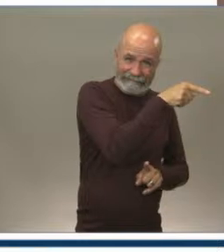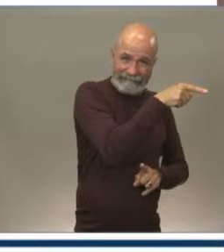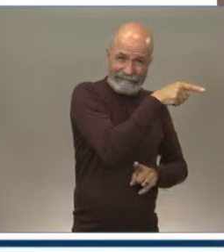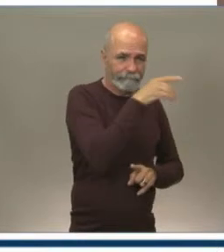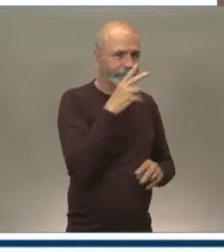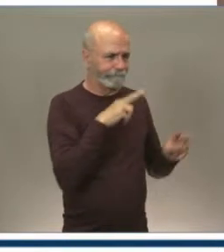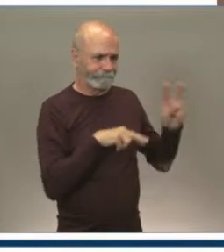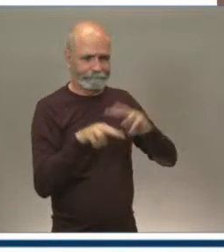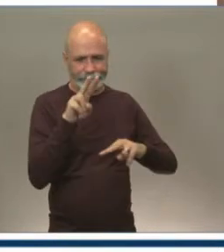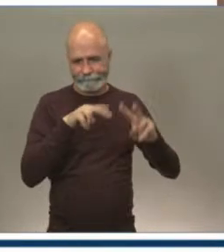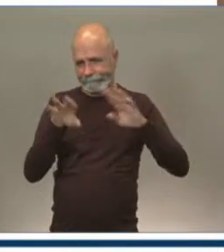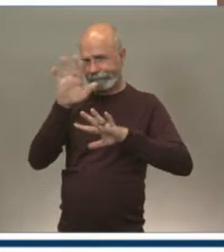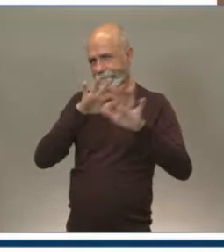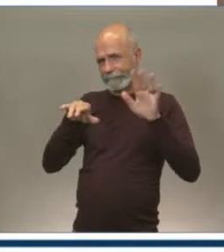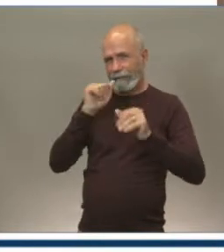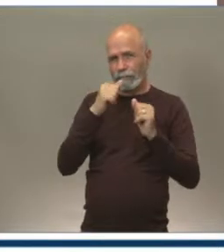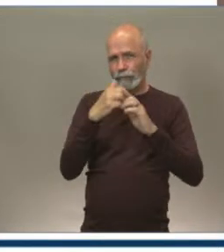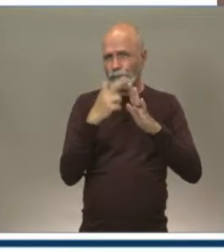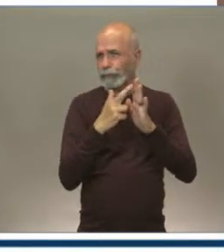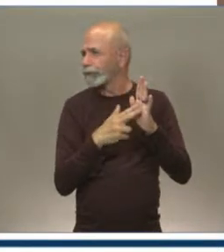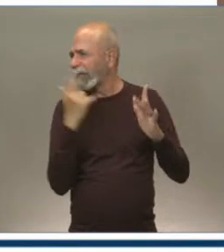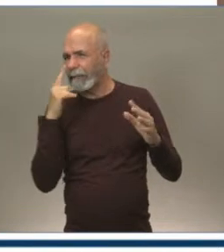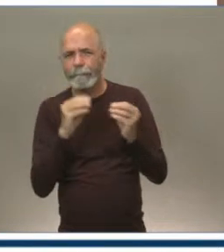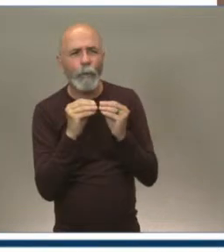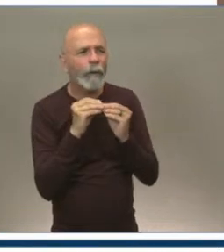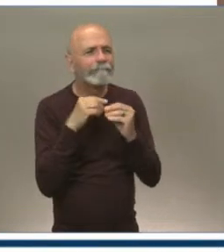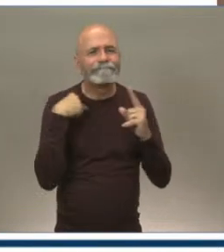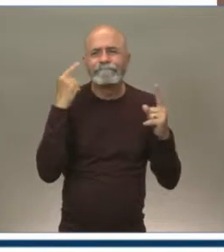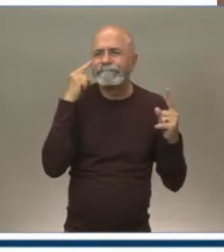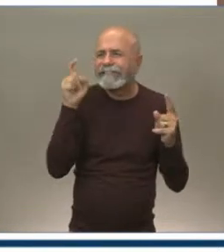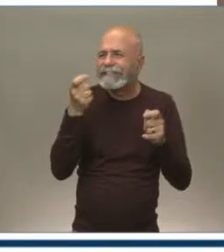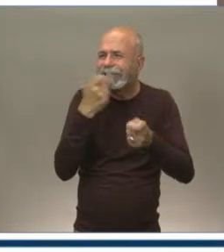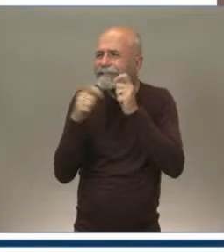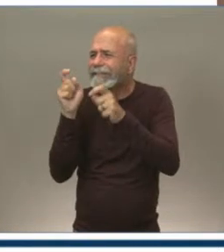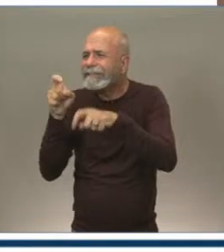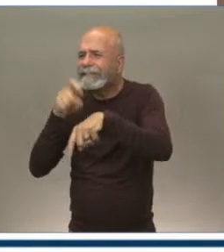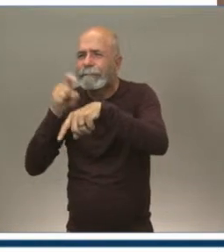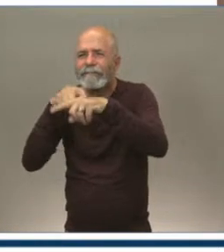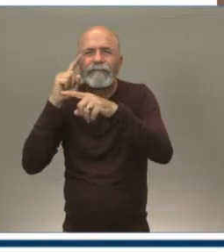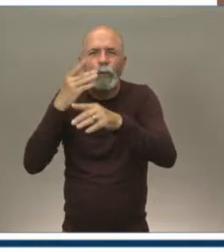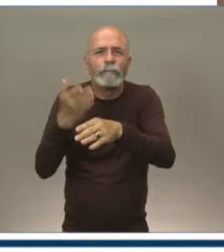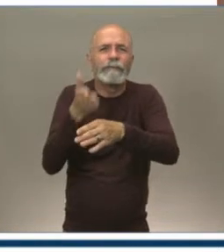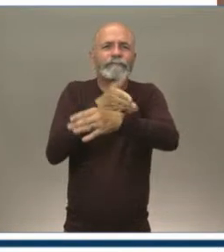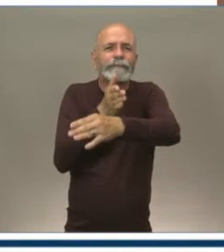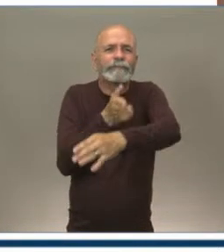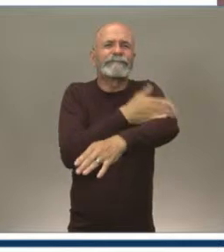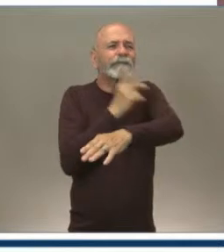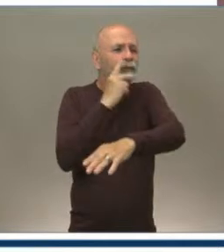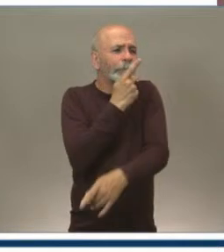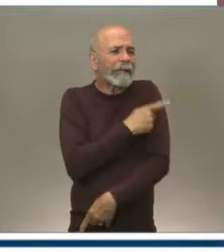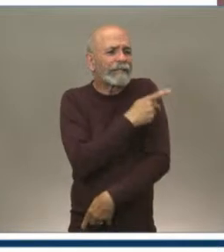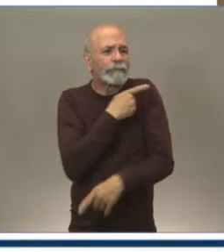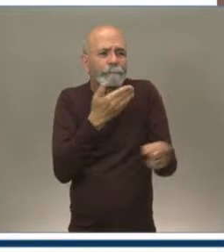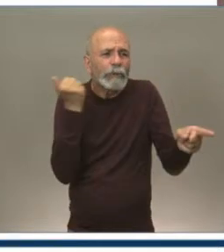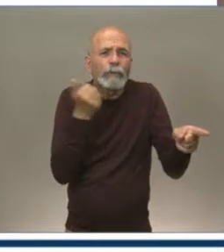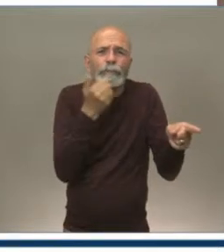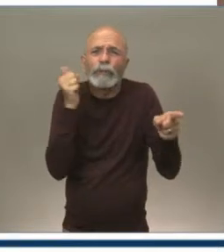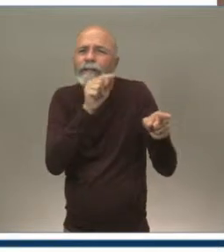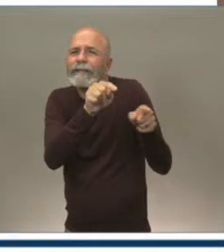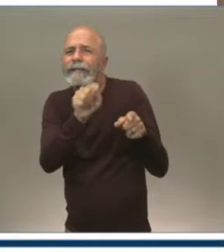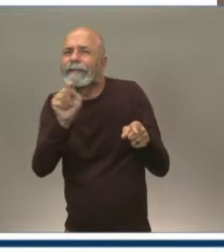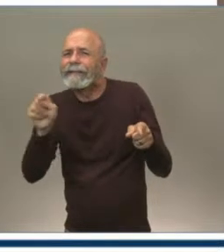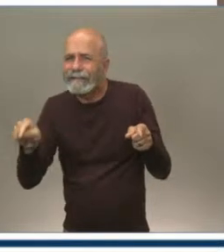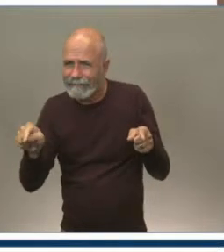of protocols and procedures for how we deal with, how we manage different patient groups. They've added some kind of